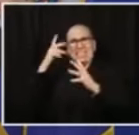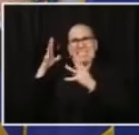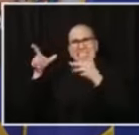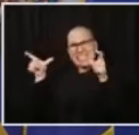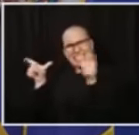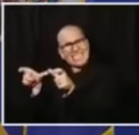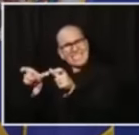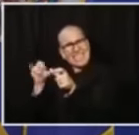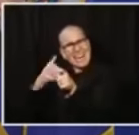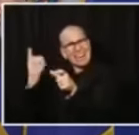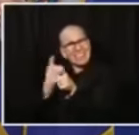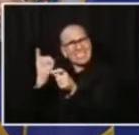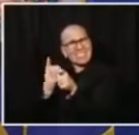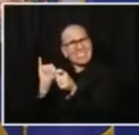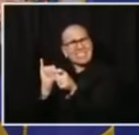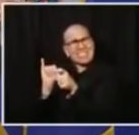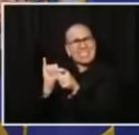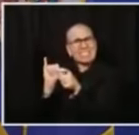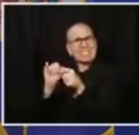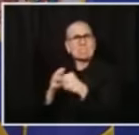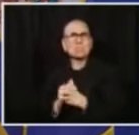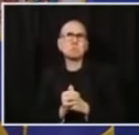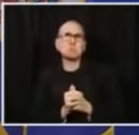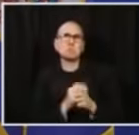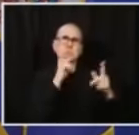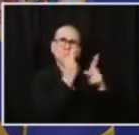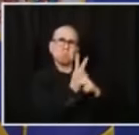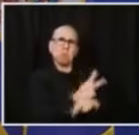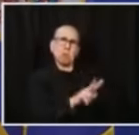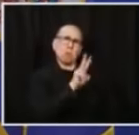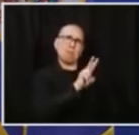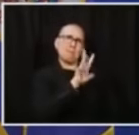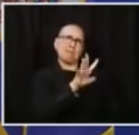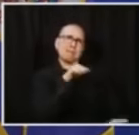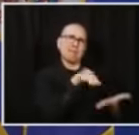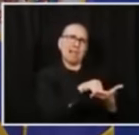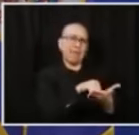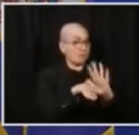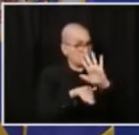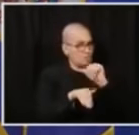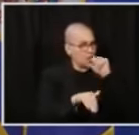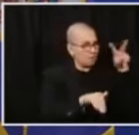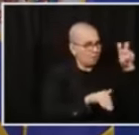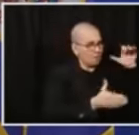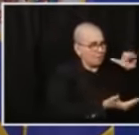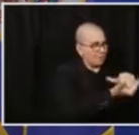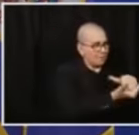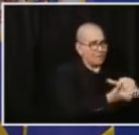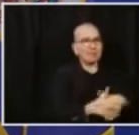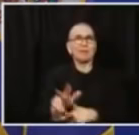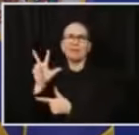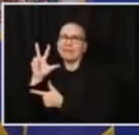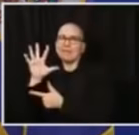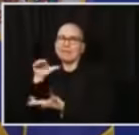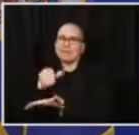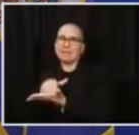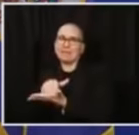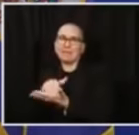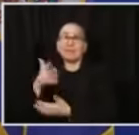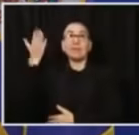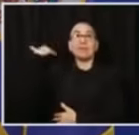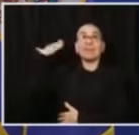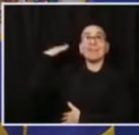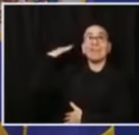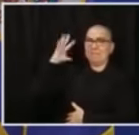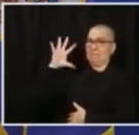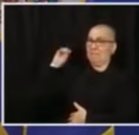in September at 35,000 cases, not 200,000, even if that vaccine had only been 50% effective, only